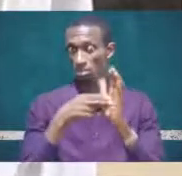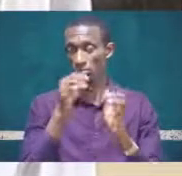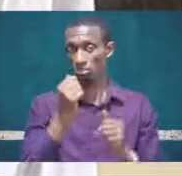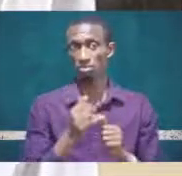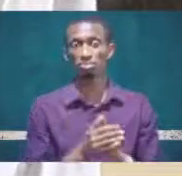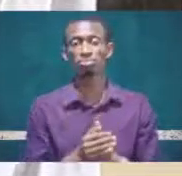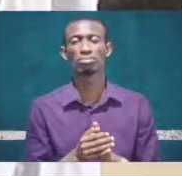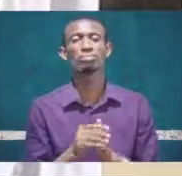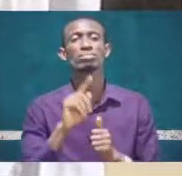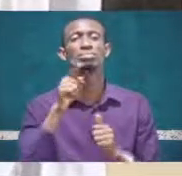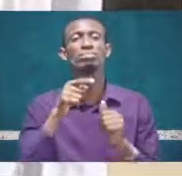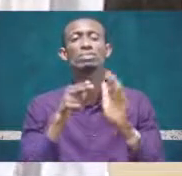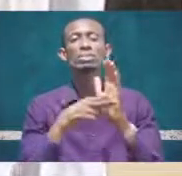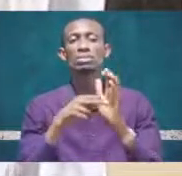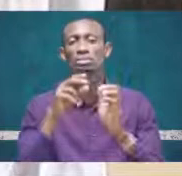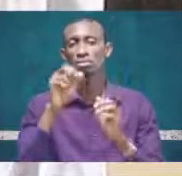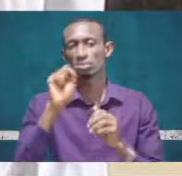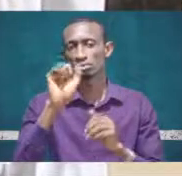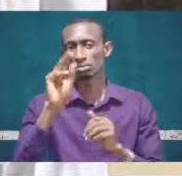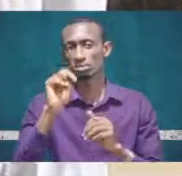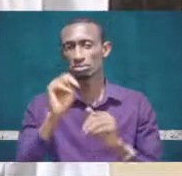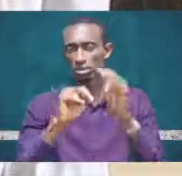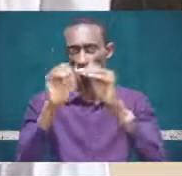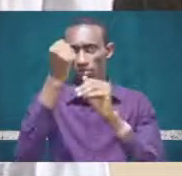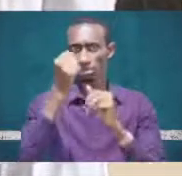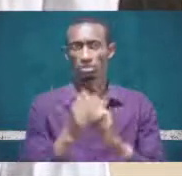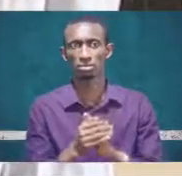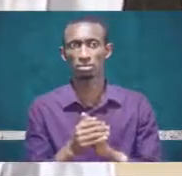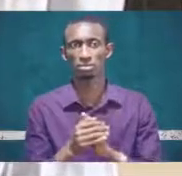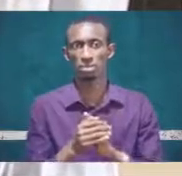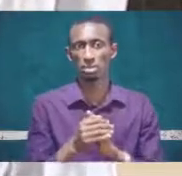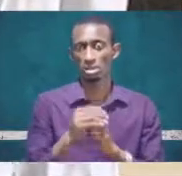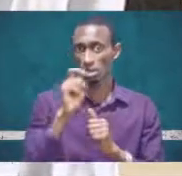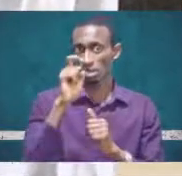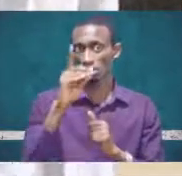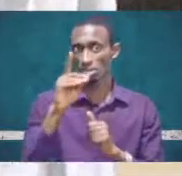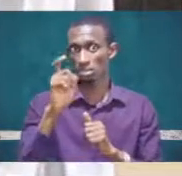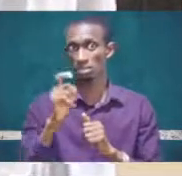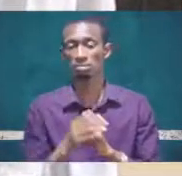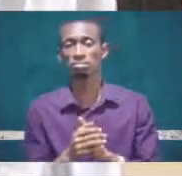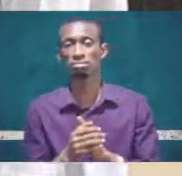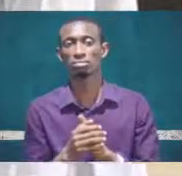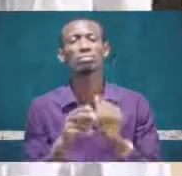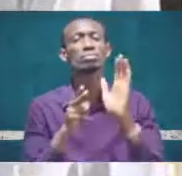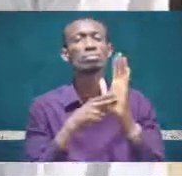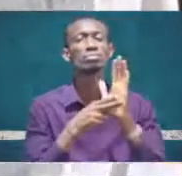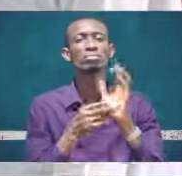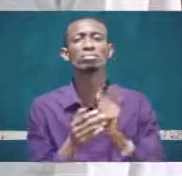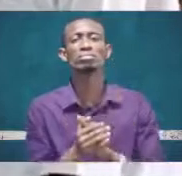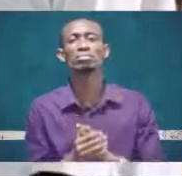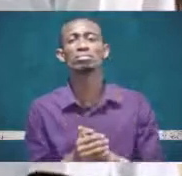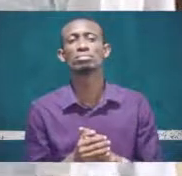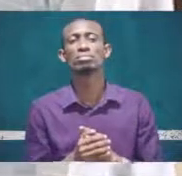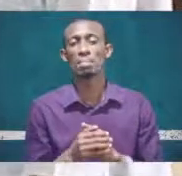to integral of sine 5x dx. Applying the formula, it will